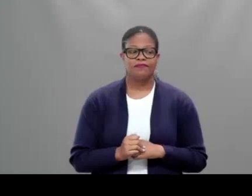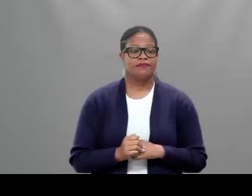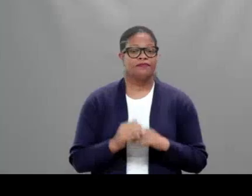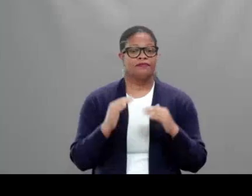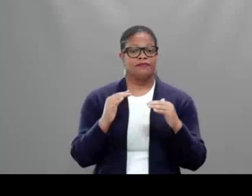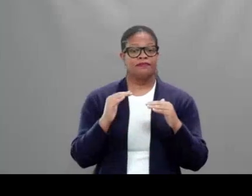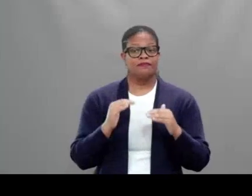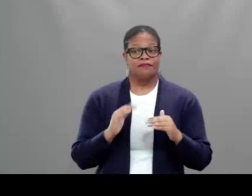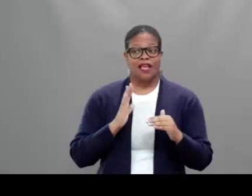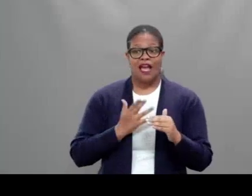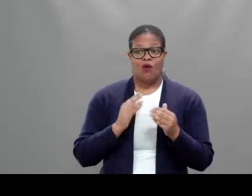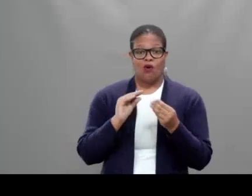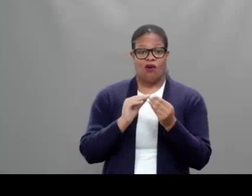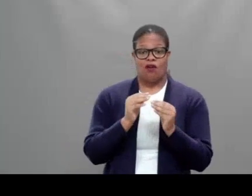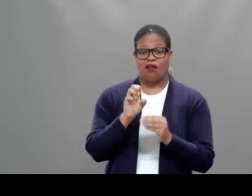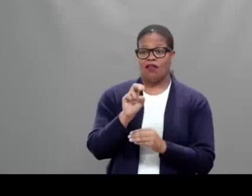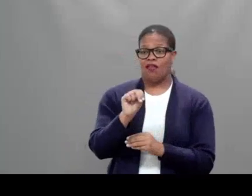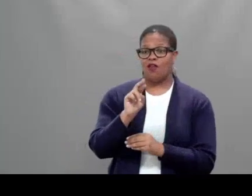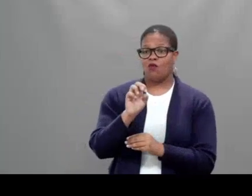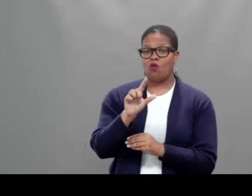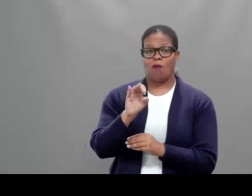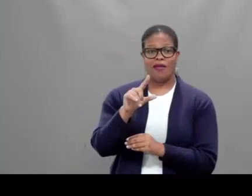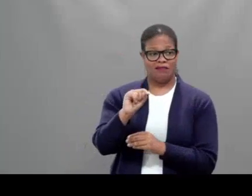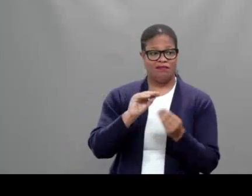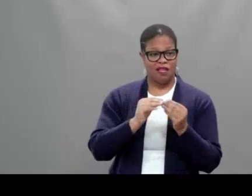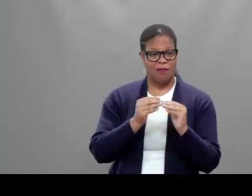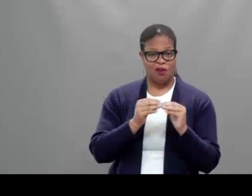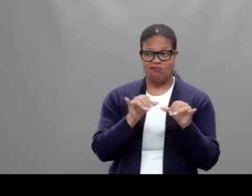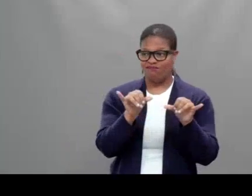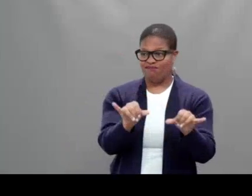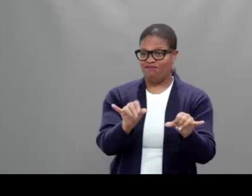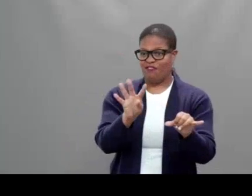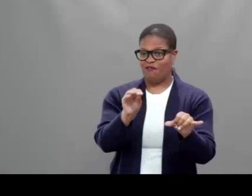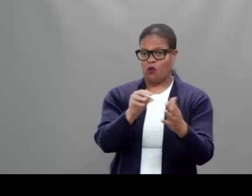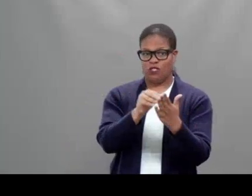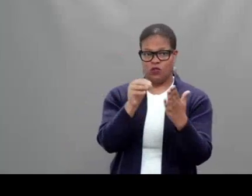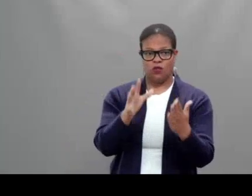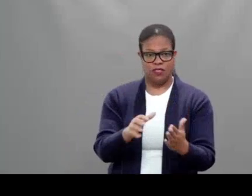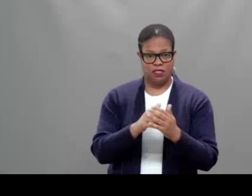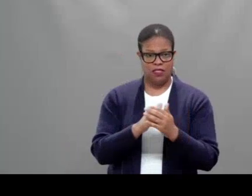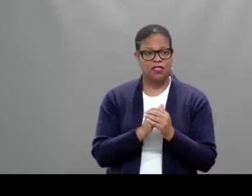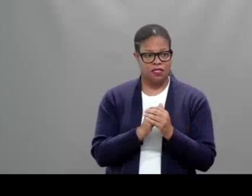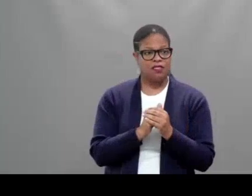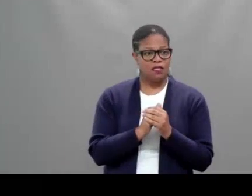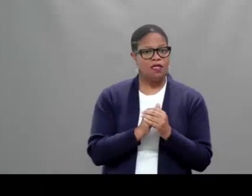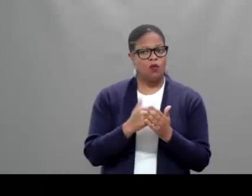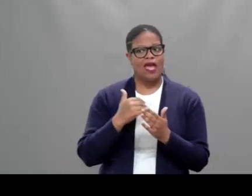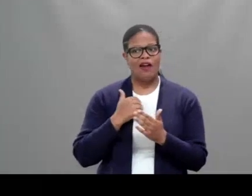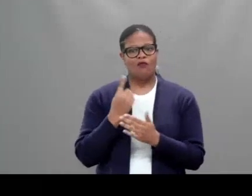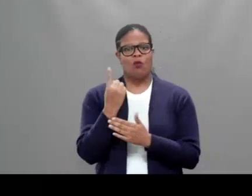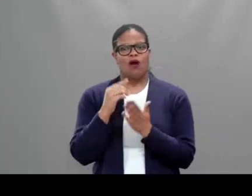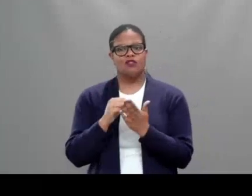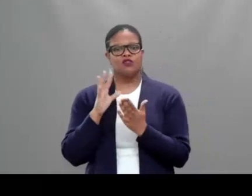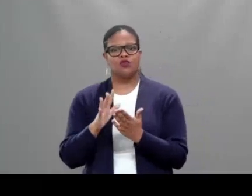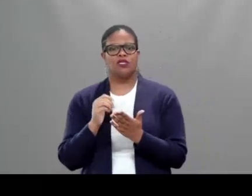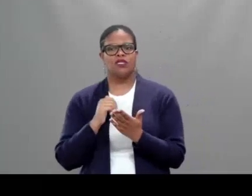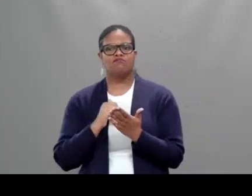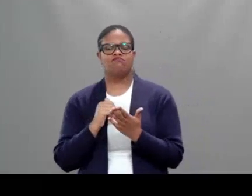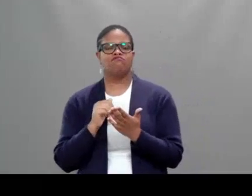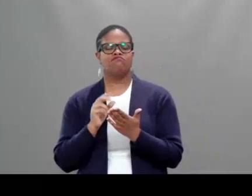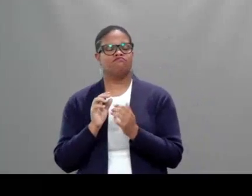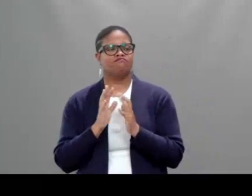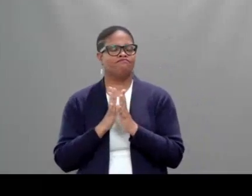Okay, our enrollment is holding steady right now at 40 students. We have an observation of a student on